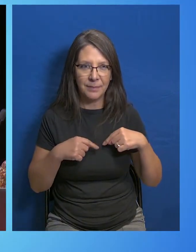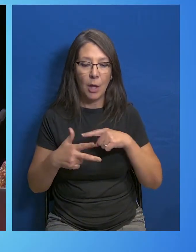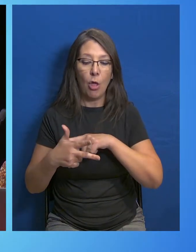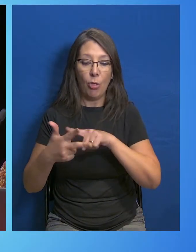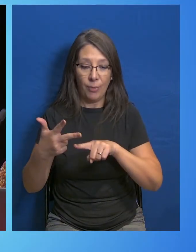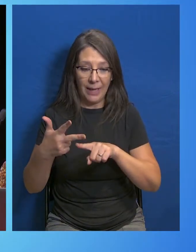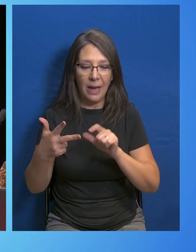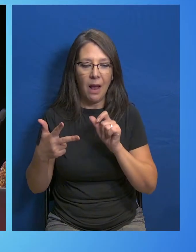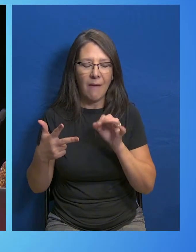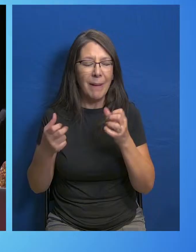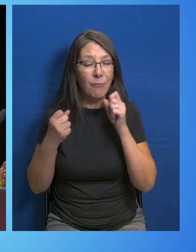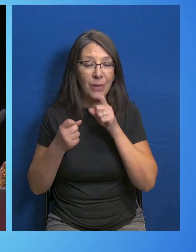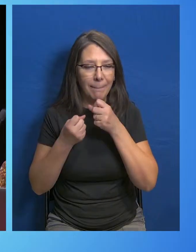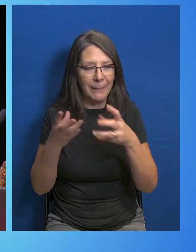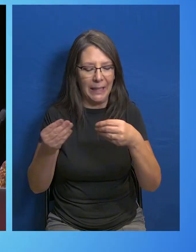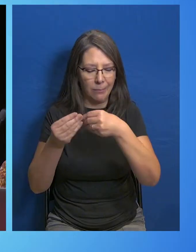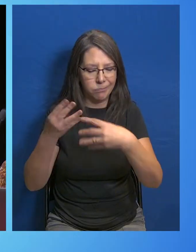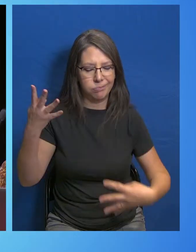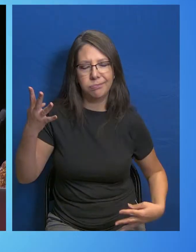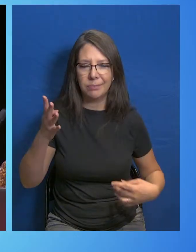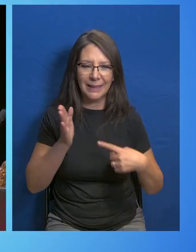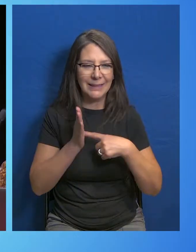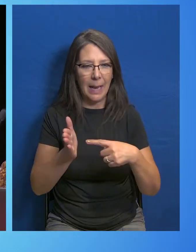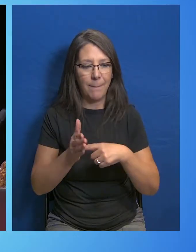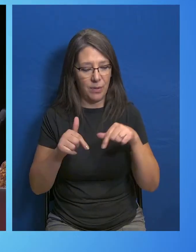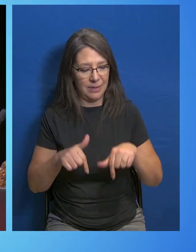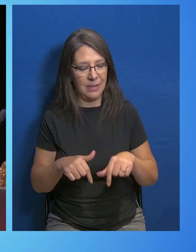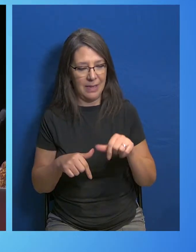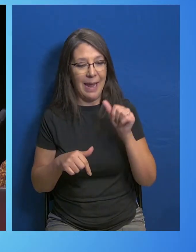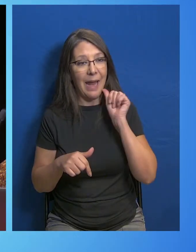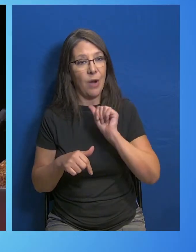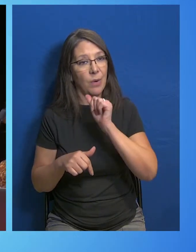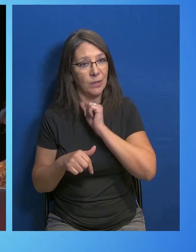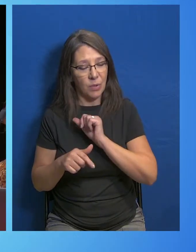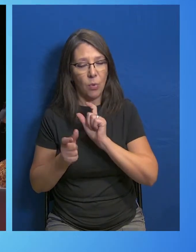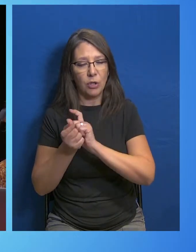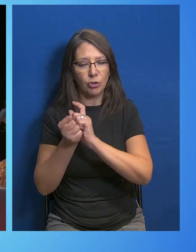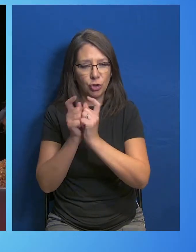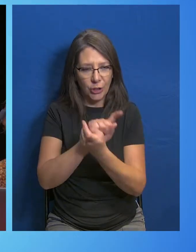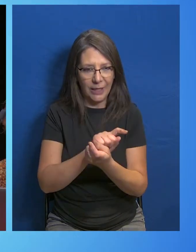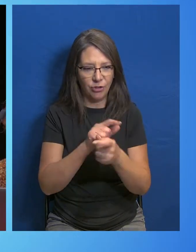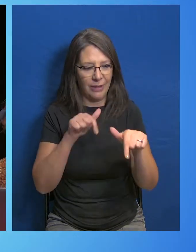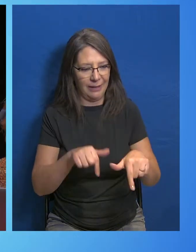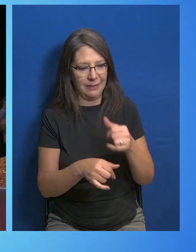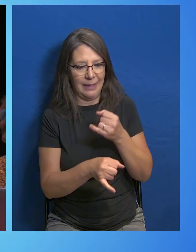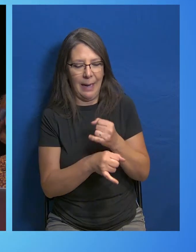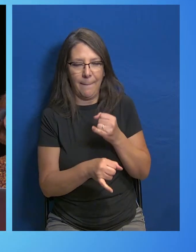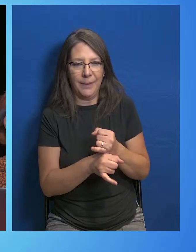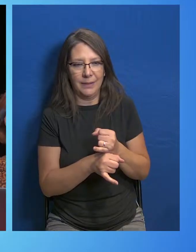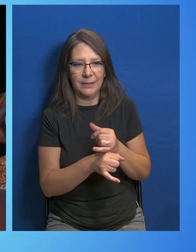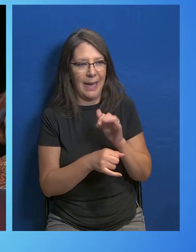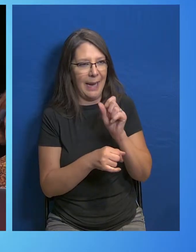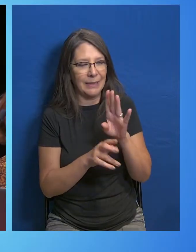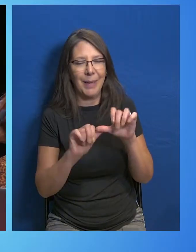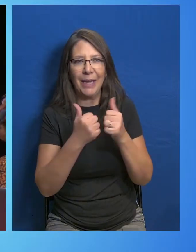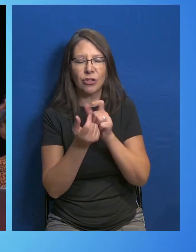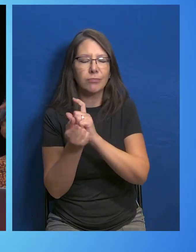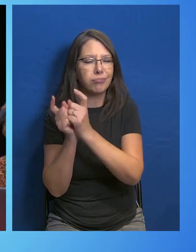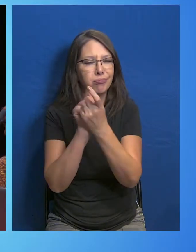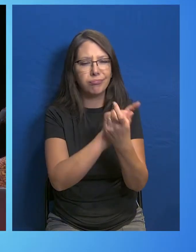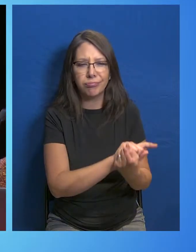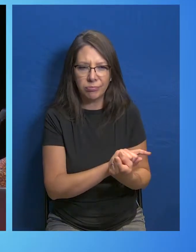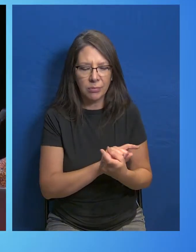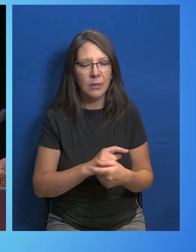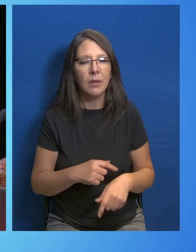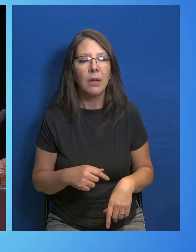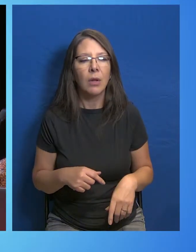many examples of how the context of Arizona changes. This agency has a history of changing with it. As the context